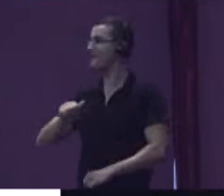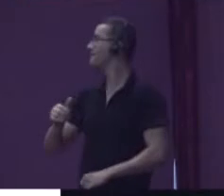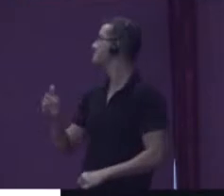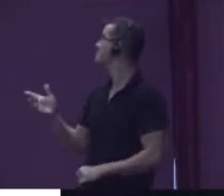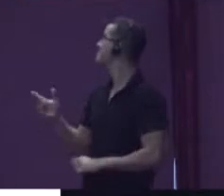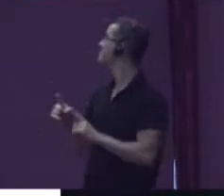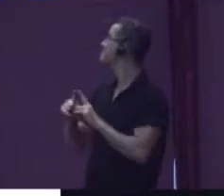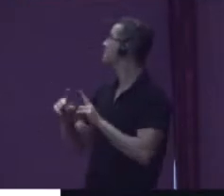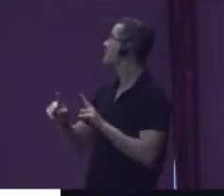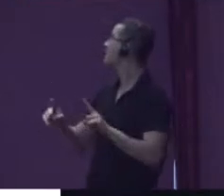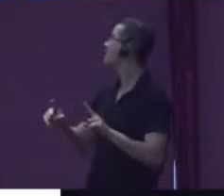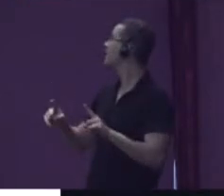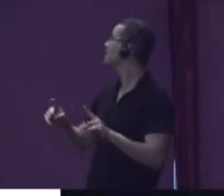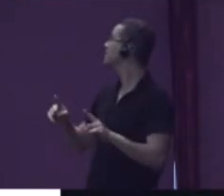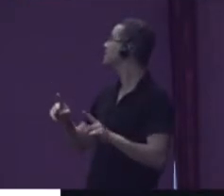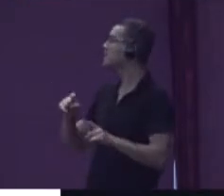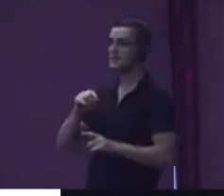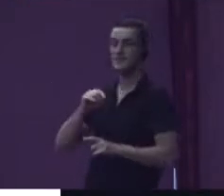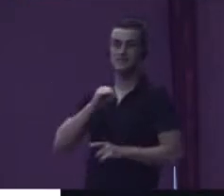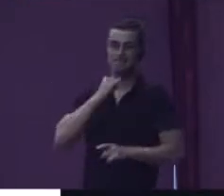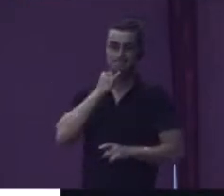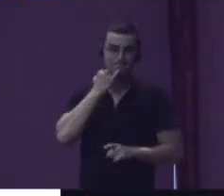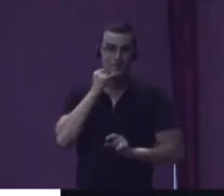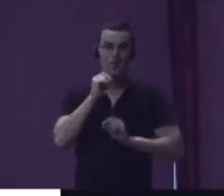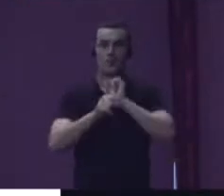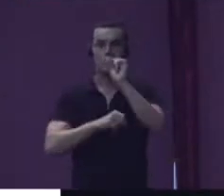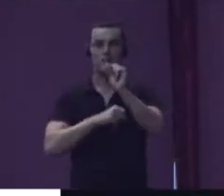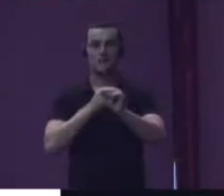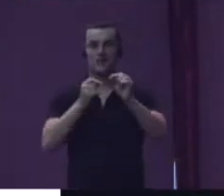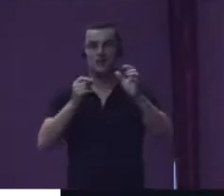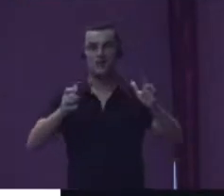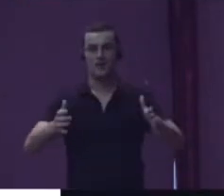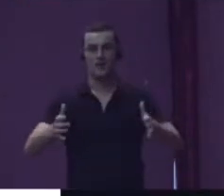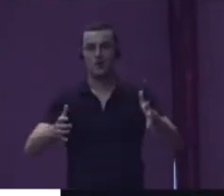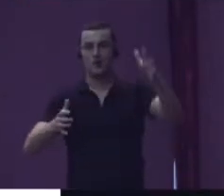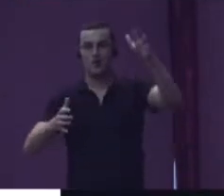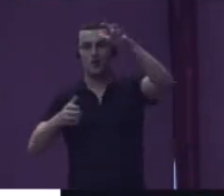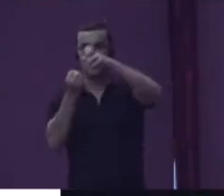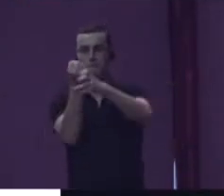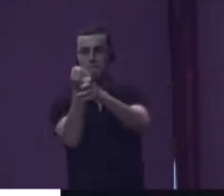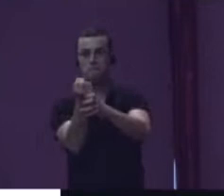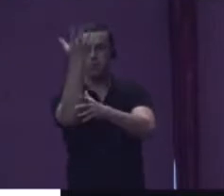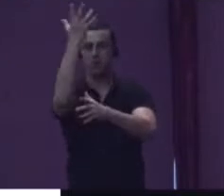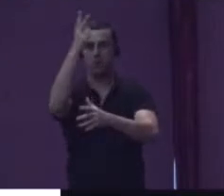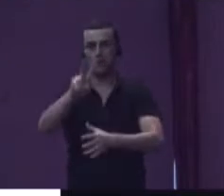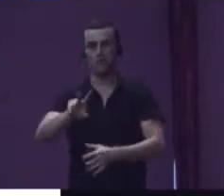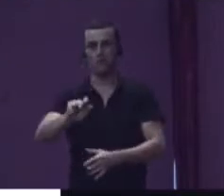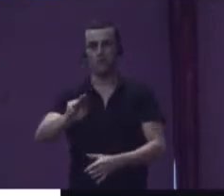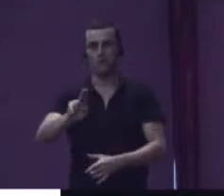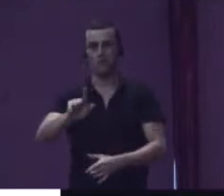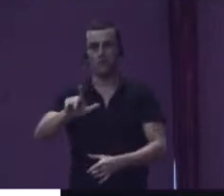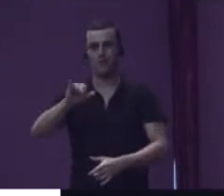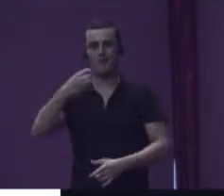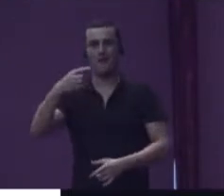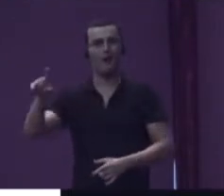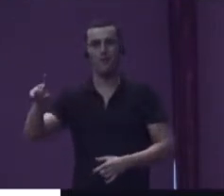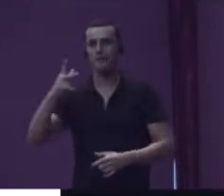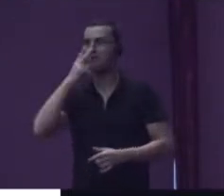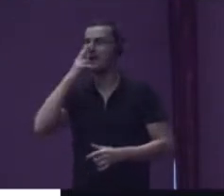well in the background, but is symbolic of all the tourist ads of Guatemala.